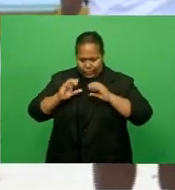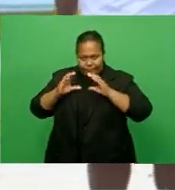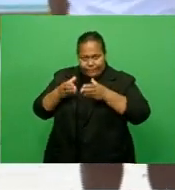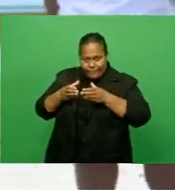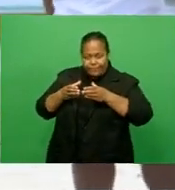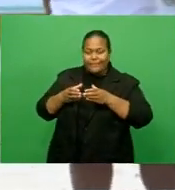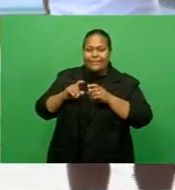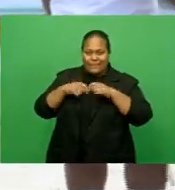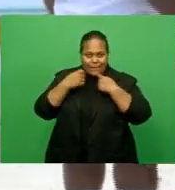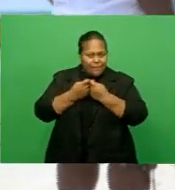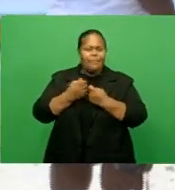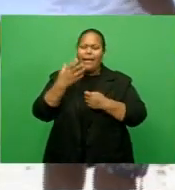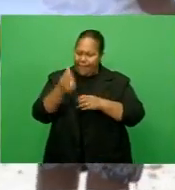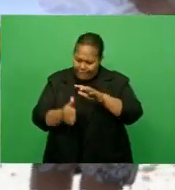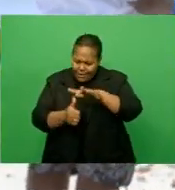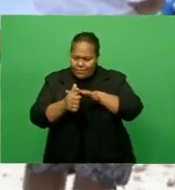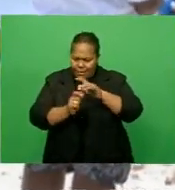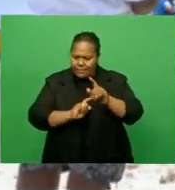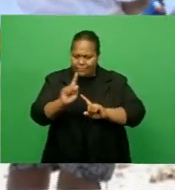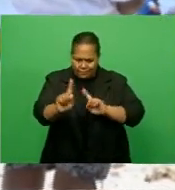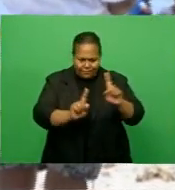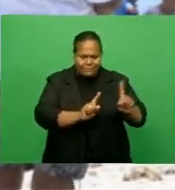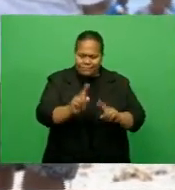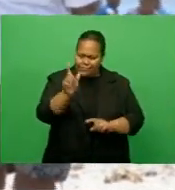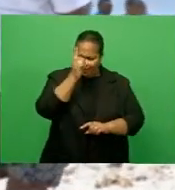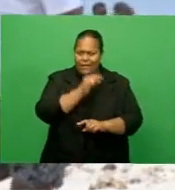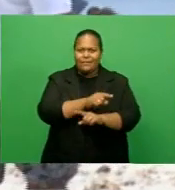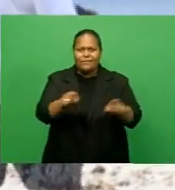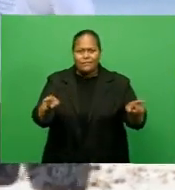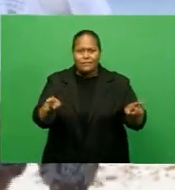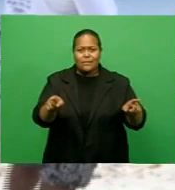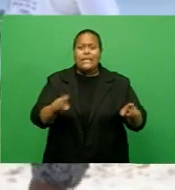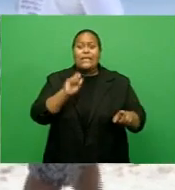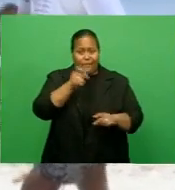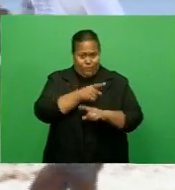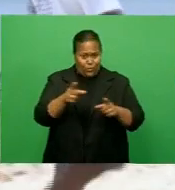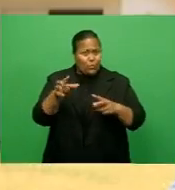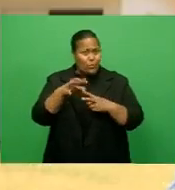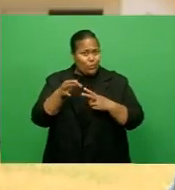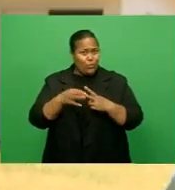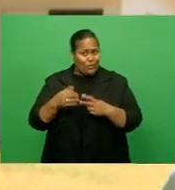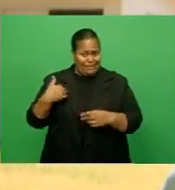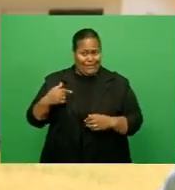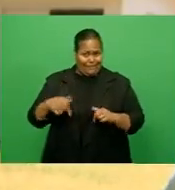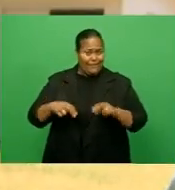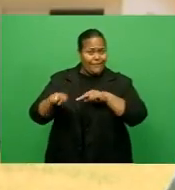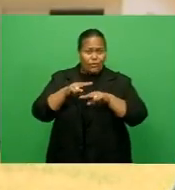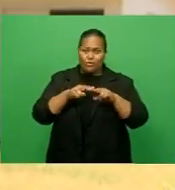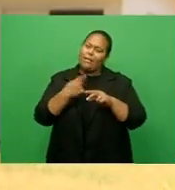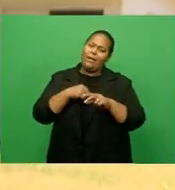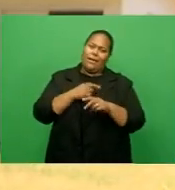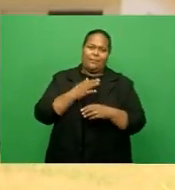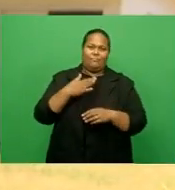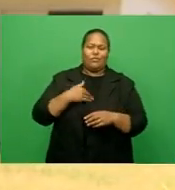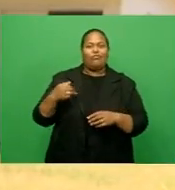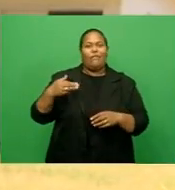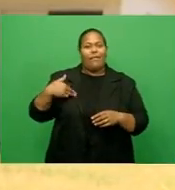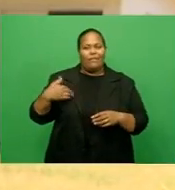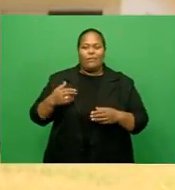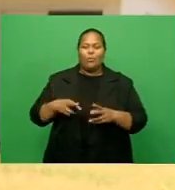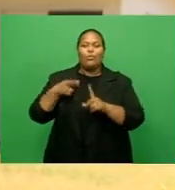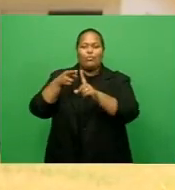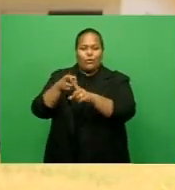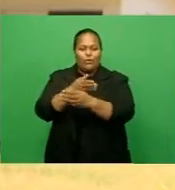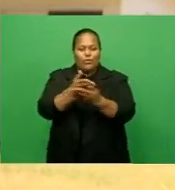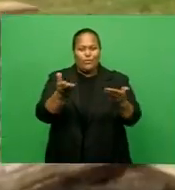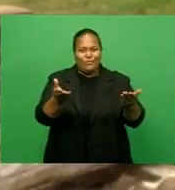they have access. So irrespective of where they choose to live in Fiji, we will reach out to them. To me as a minister, that's